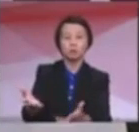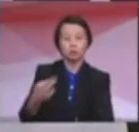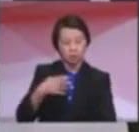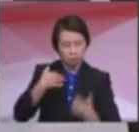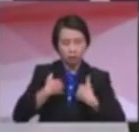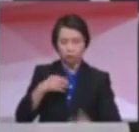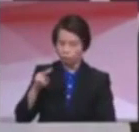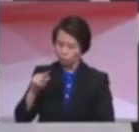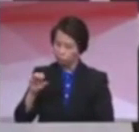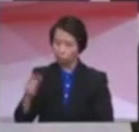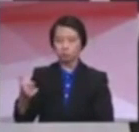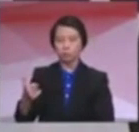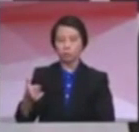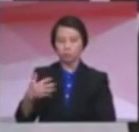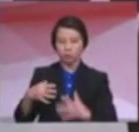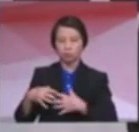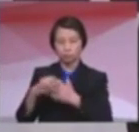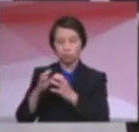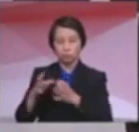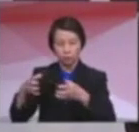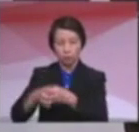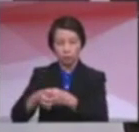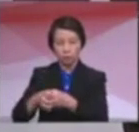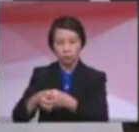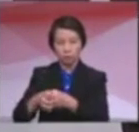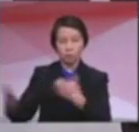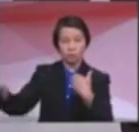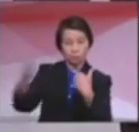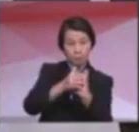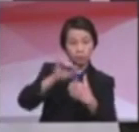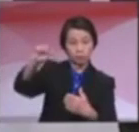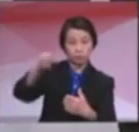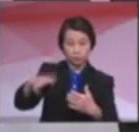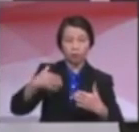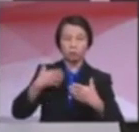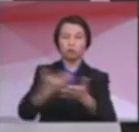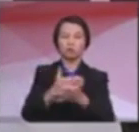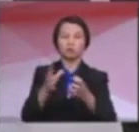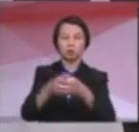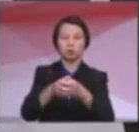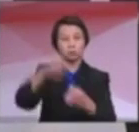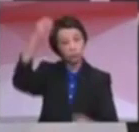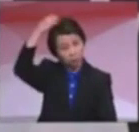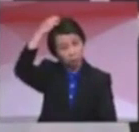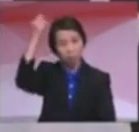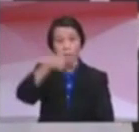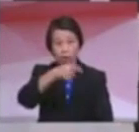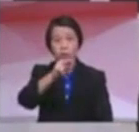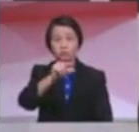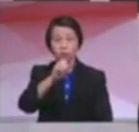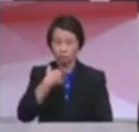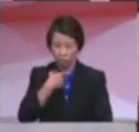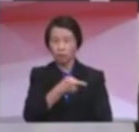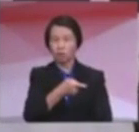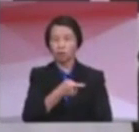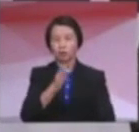few NGOs already form a cluster coming back from Sabah, already have a new cluster in Selangor, for example. And a few of